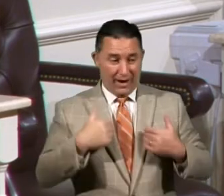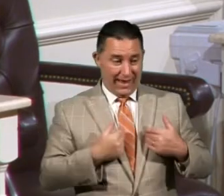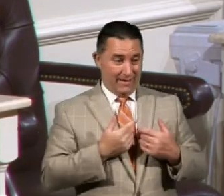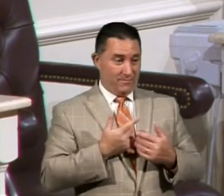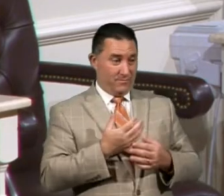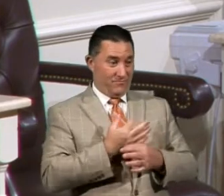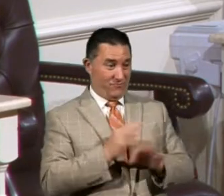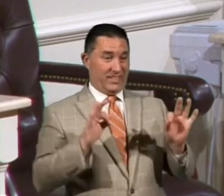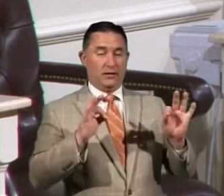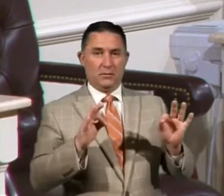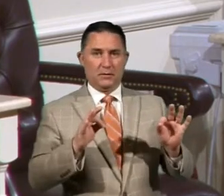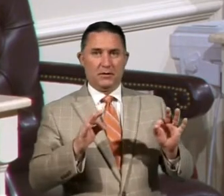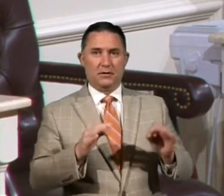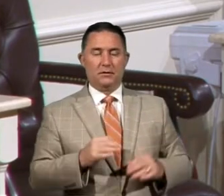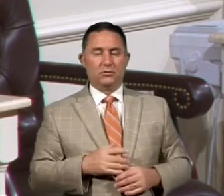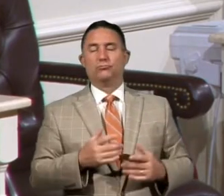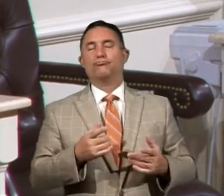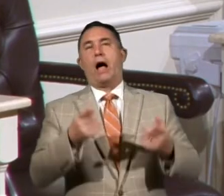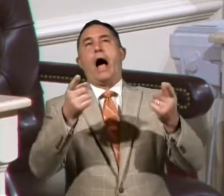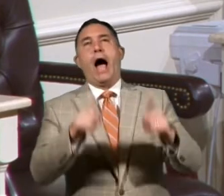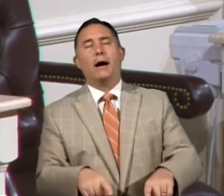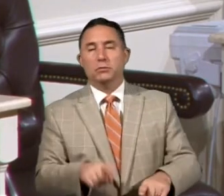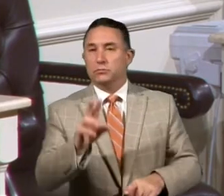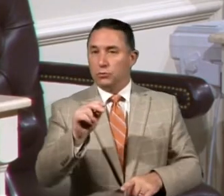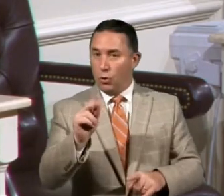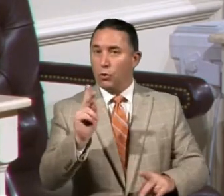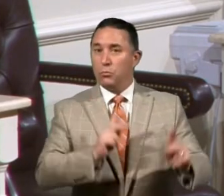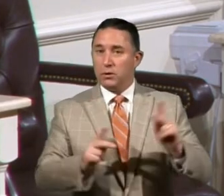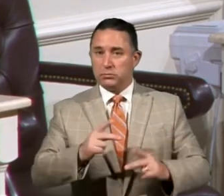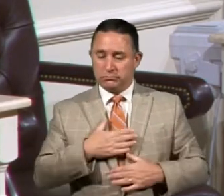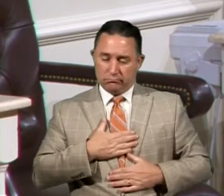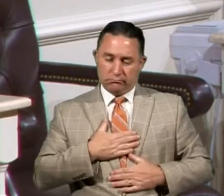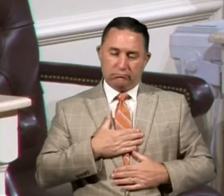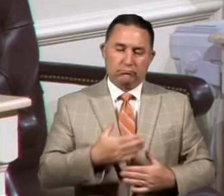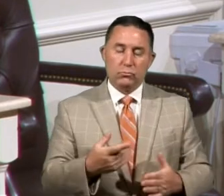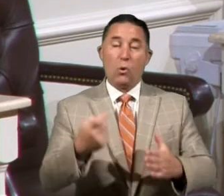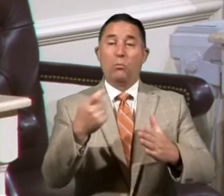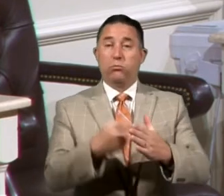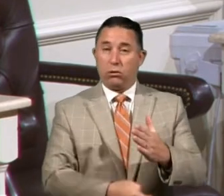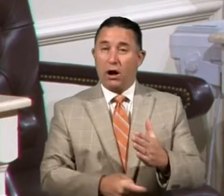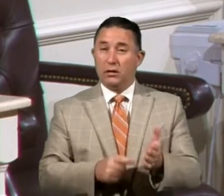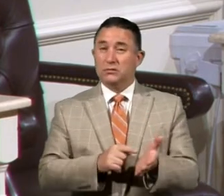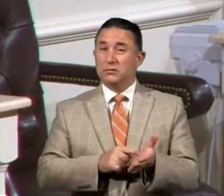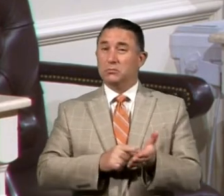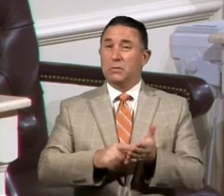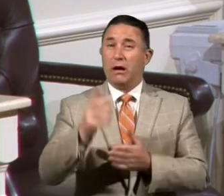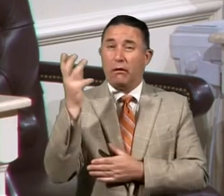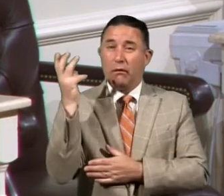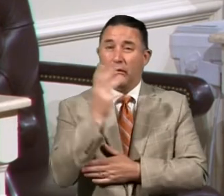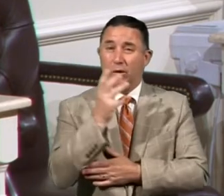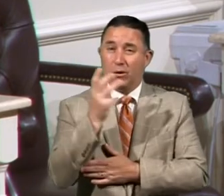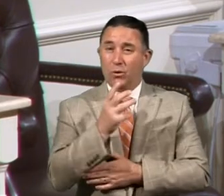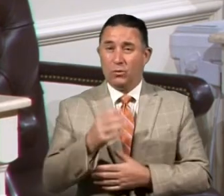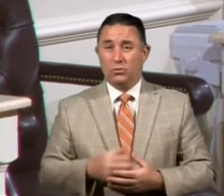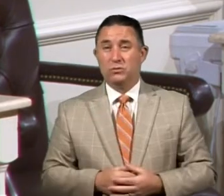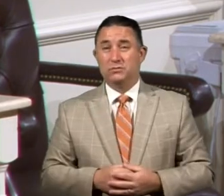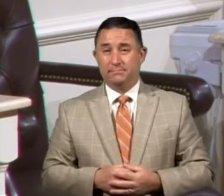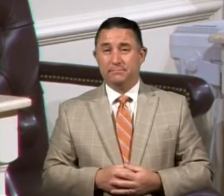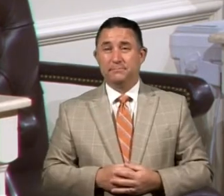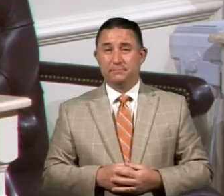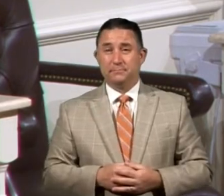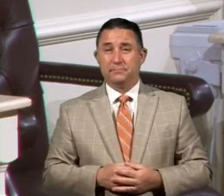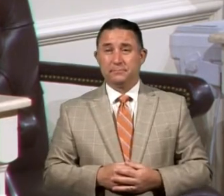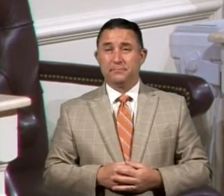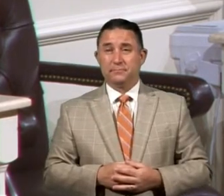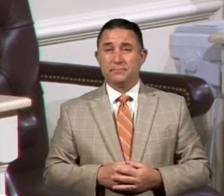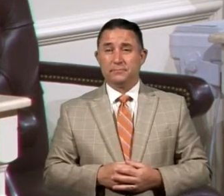here is not an accident. People paid a great price. Yeah. a great price.